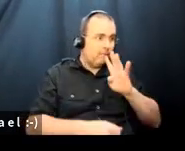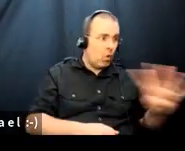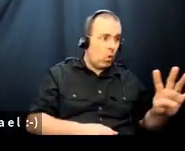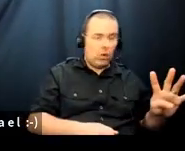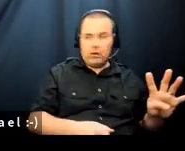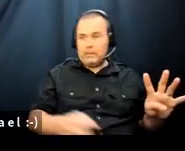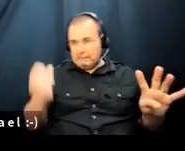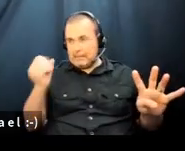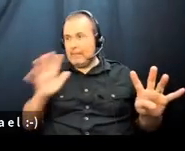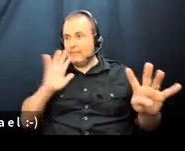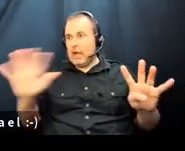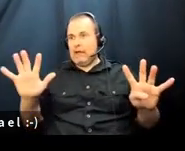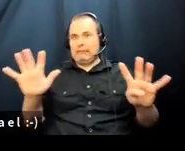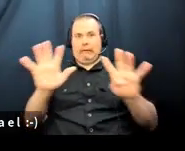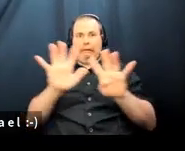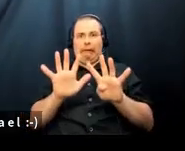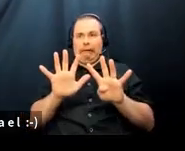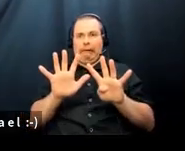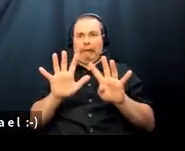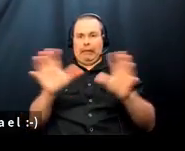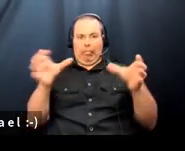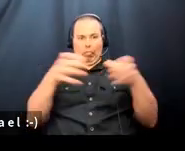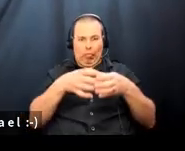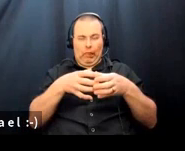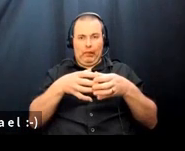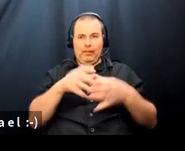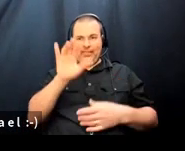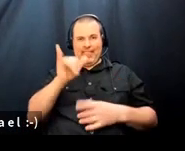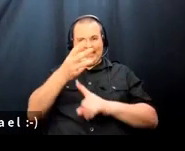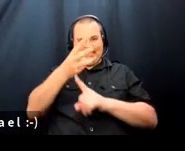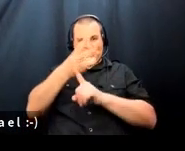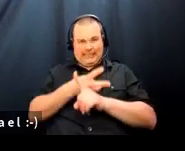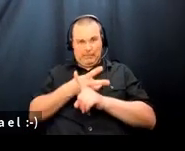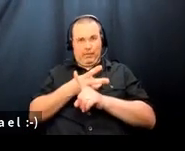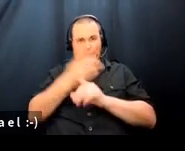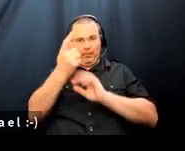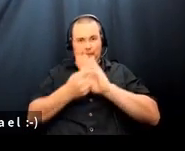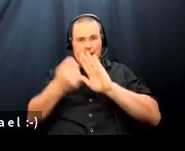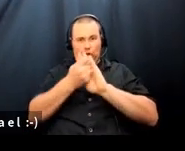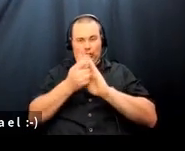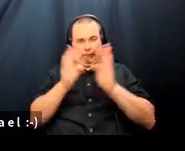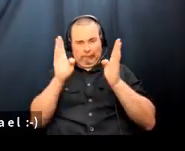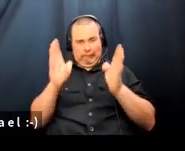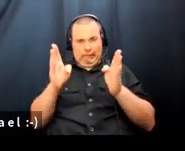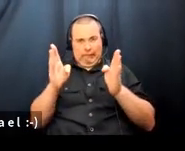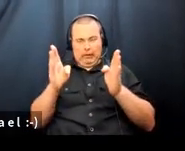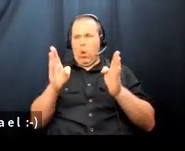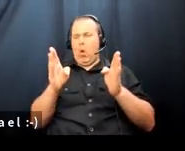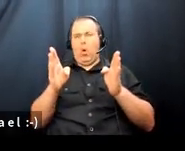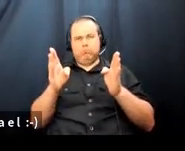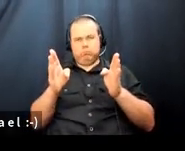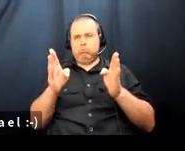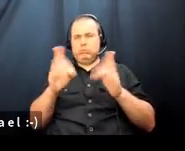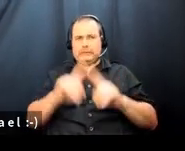5-year-olds, because that 6-month period means huge